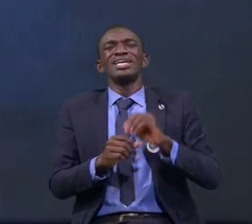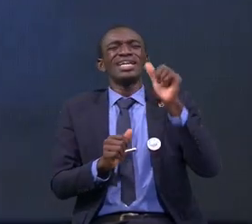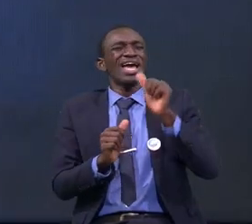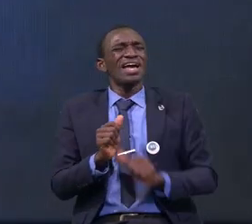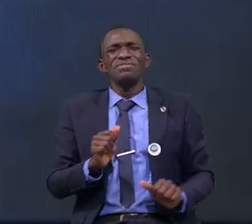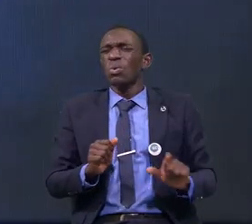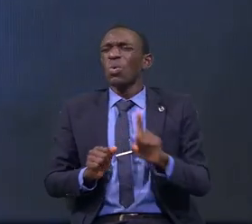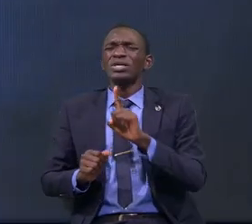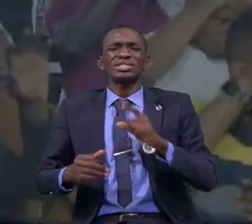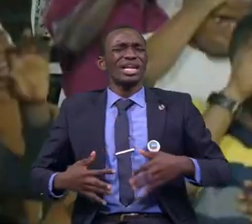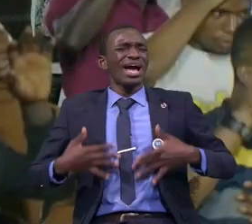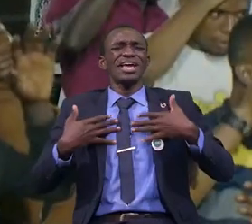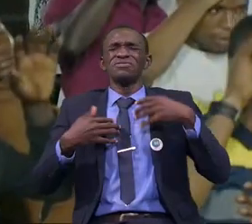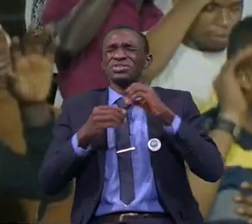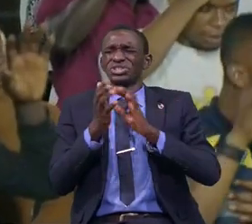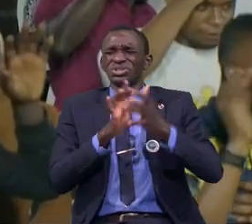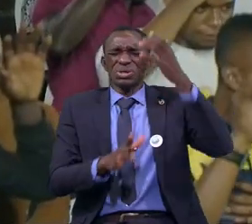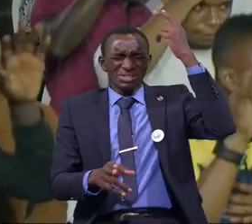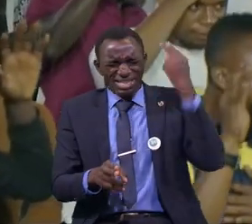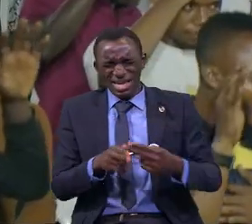in Jesus' name.